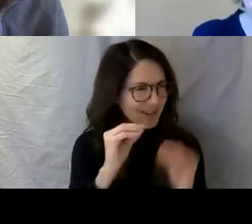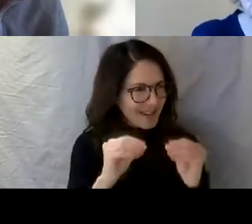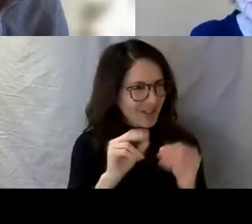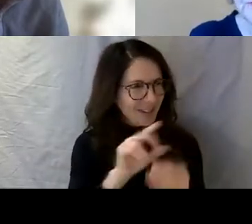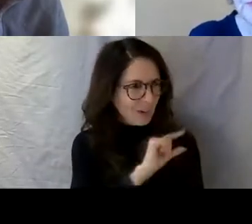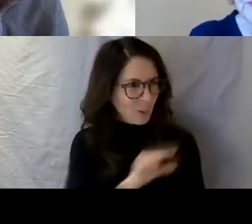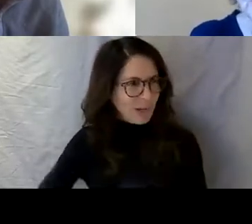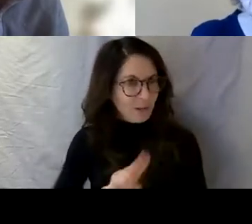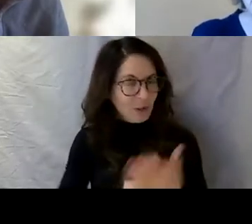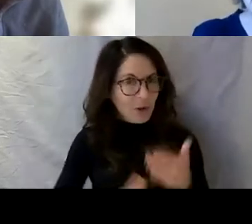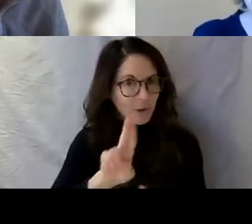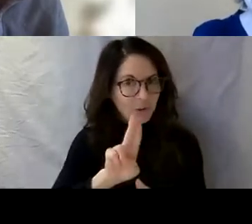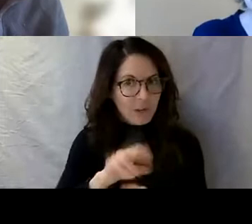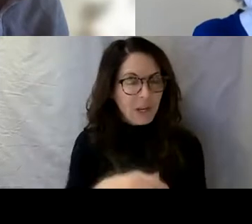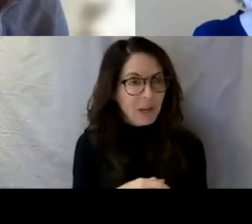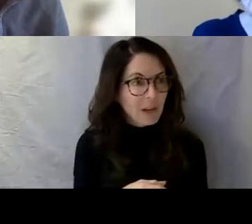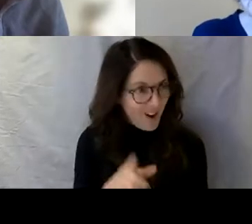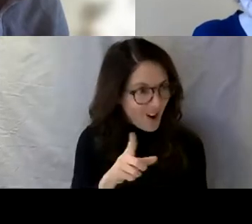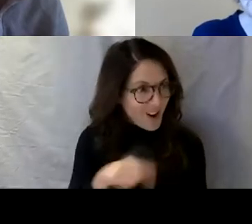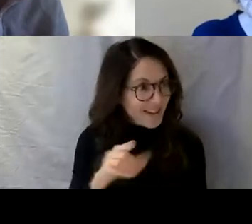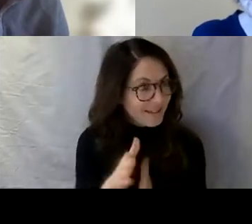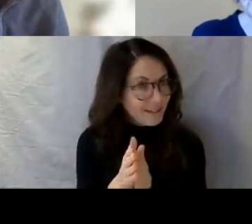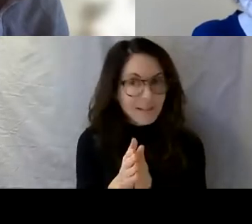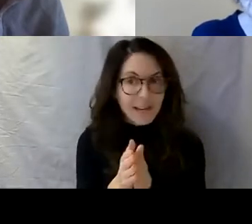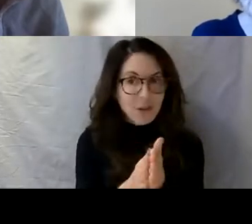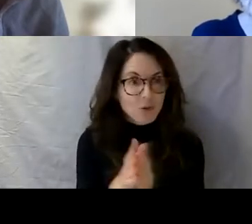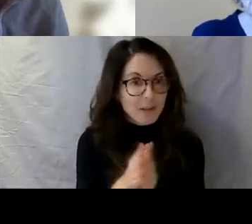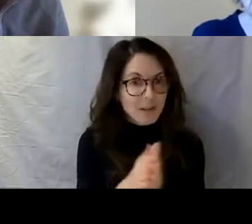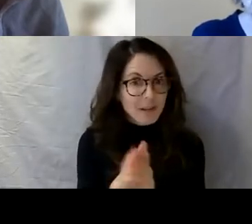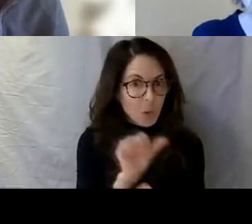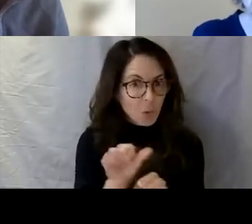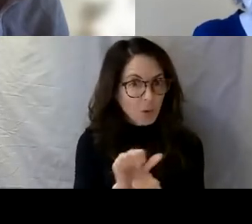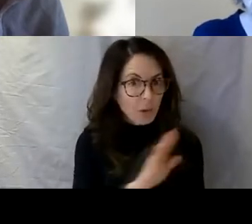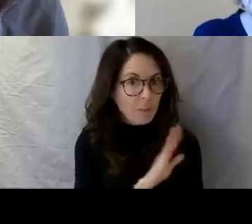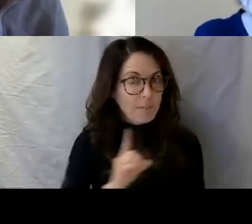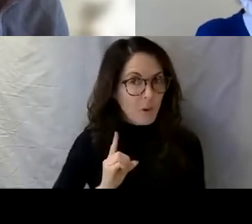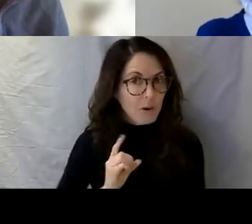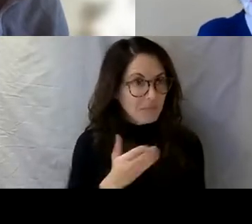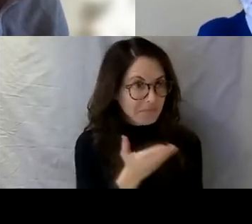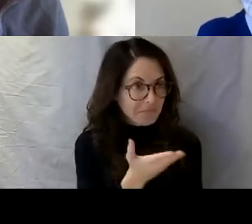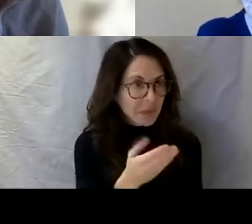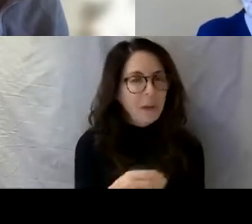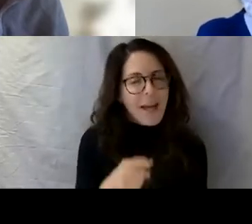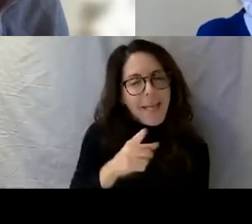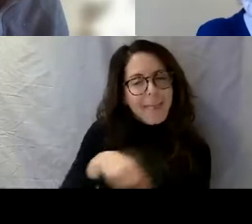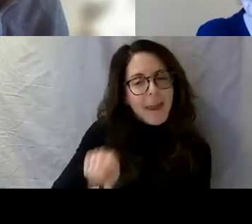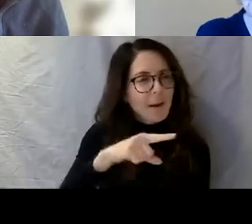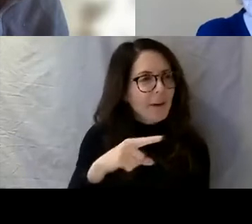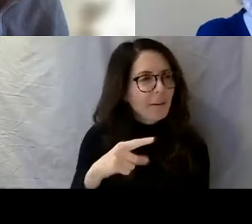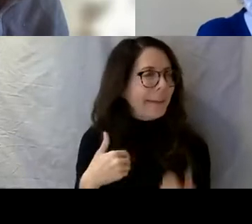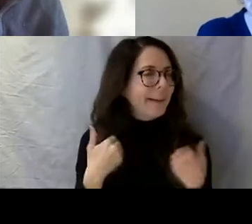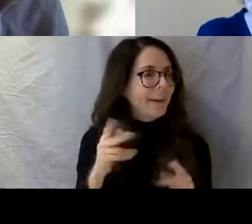that Regine you've been working with, are they interested in board work? What are their expectations? What are